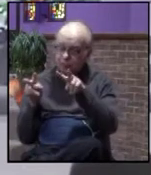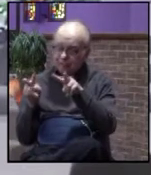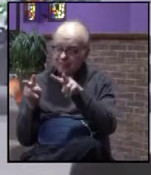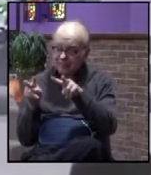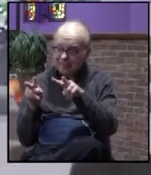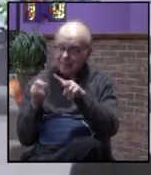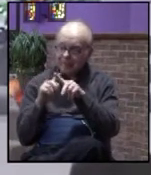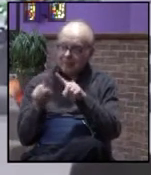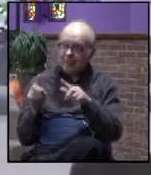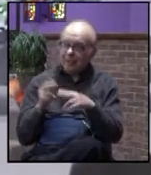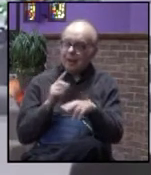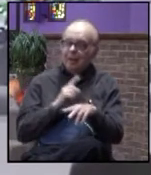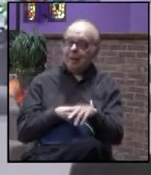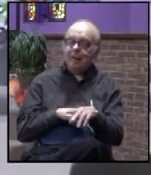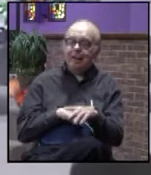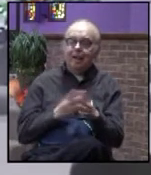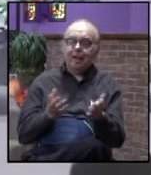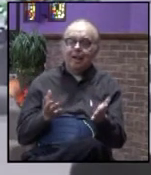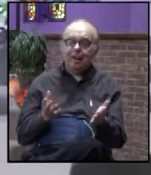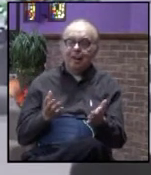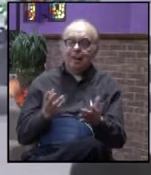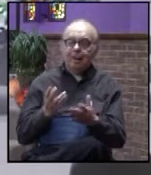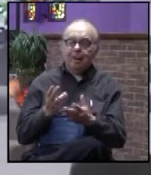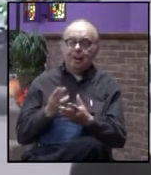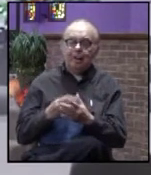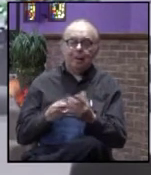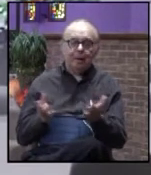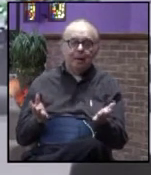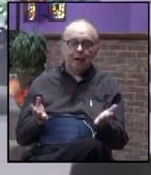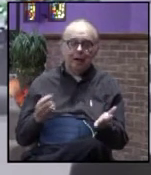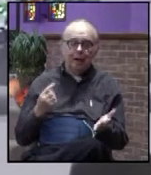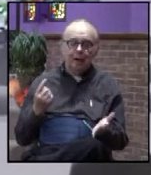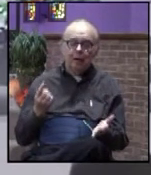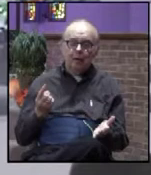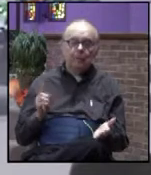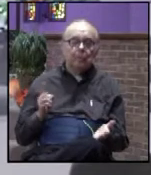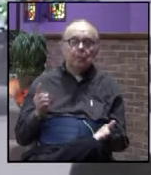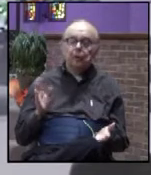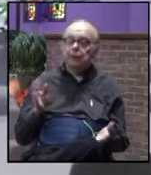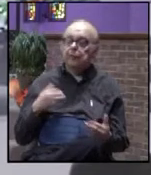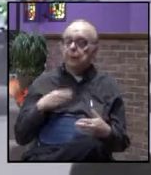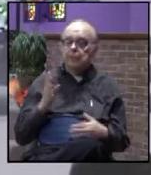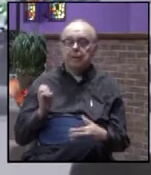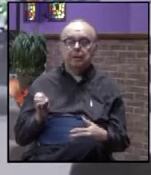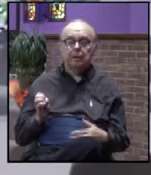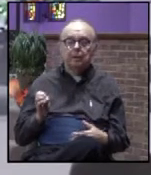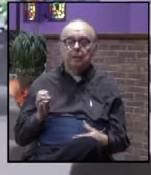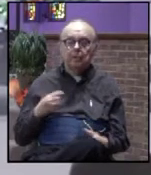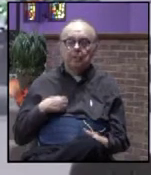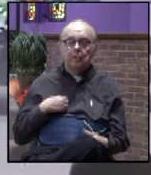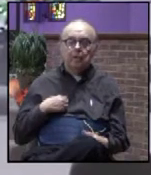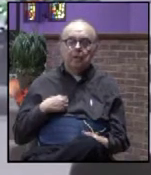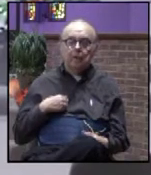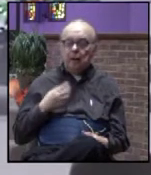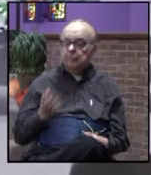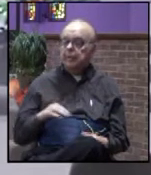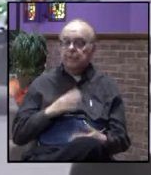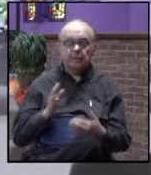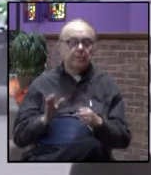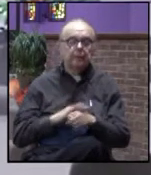But then after a while, they're, oh wow, where have you been? And it's like, I've been here the whole